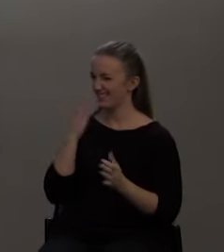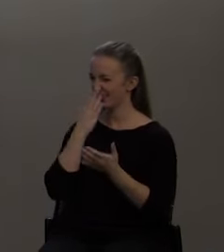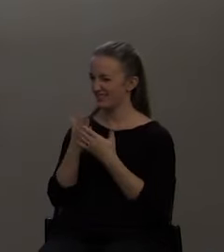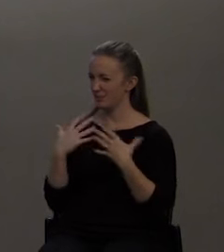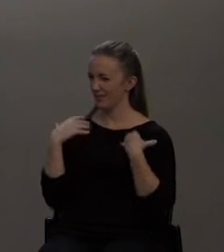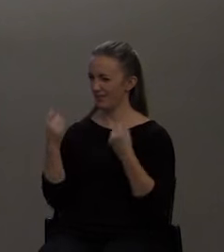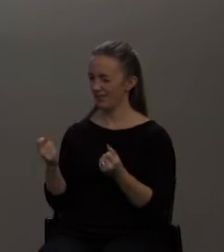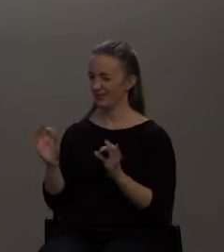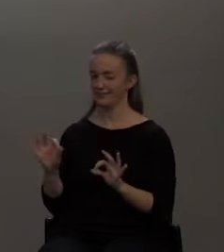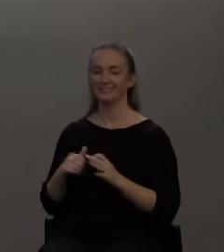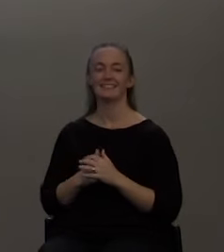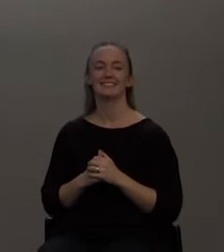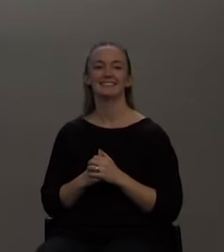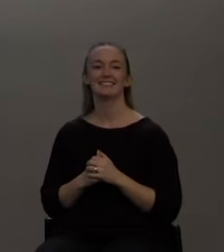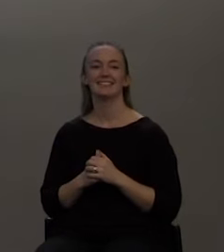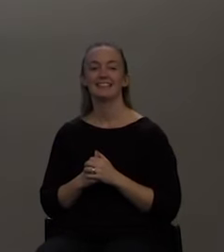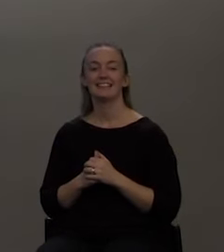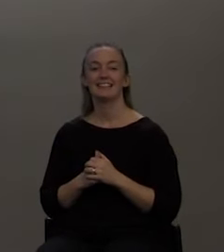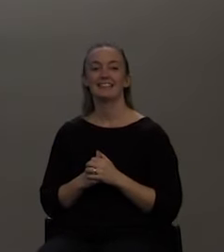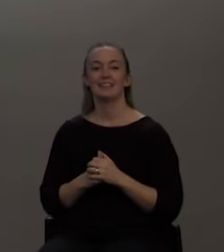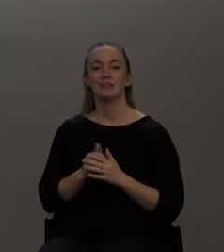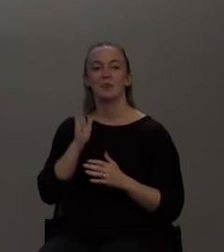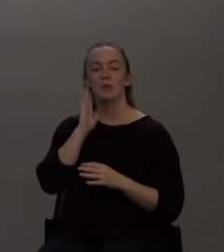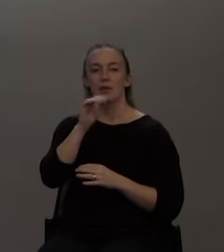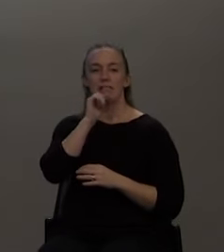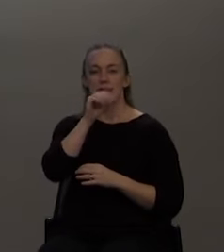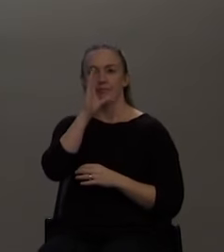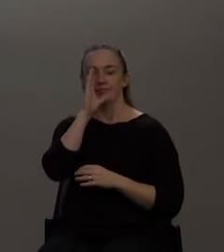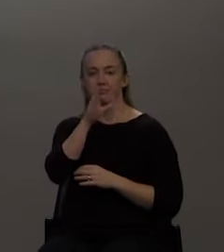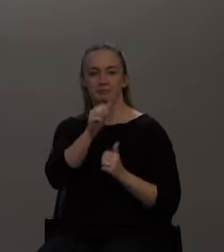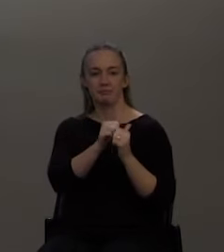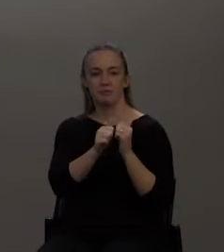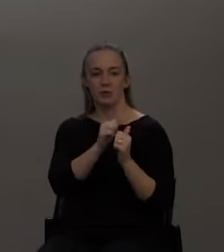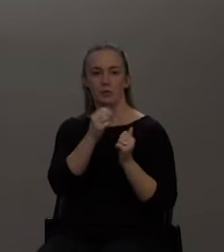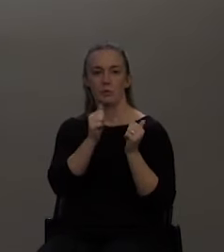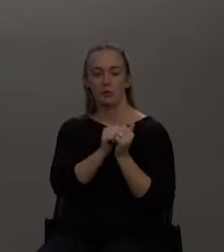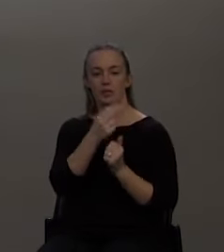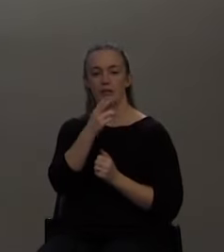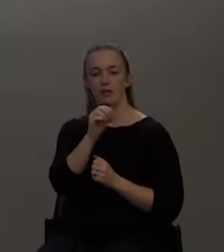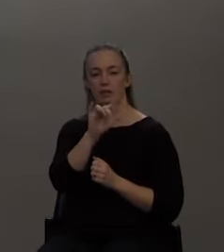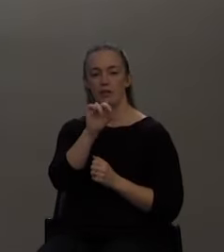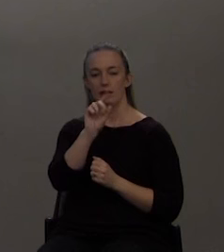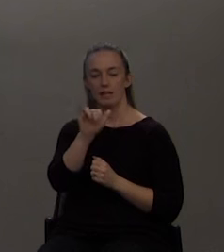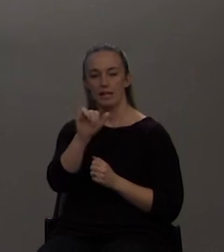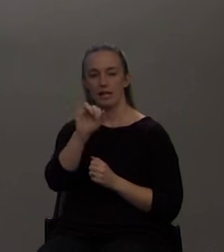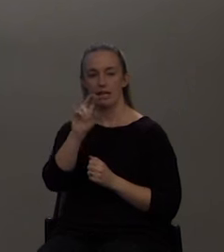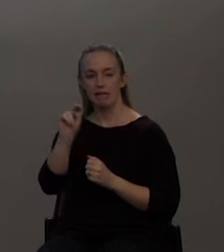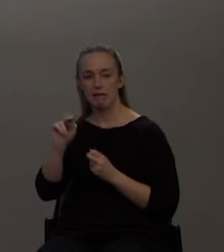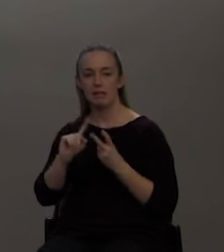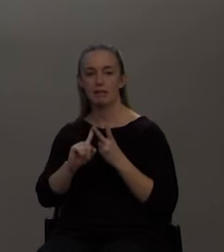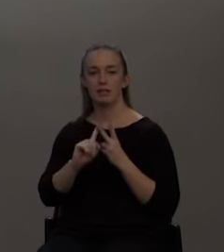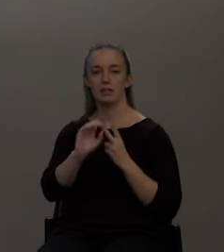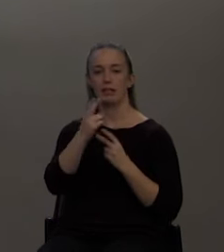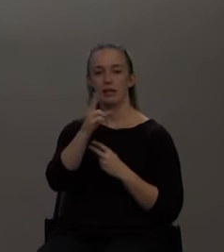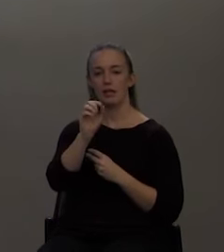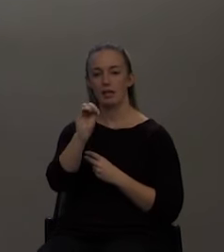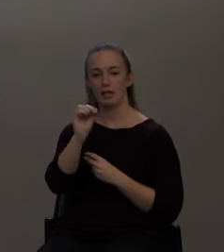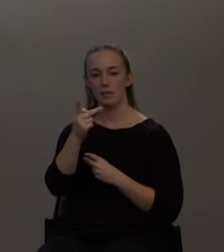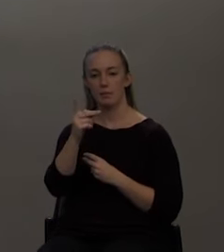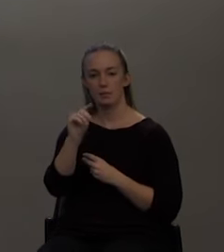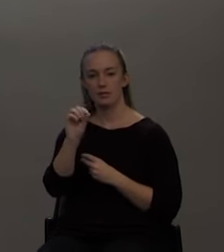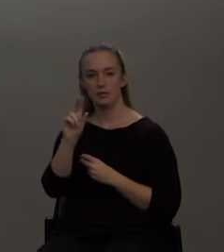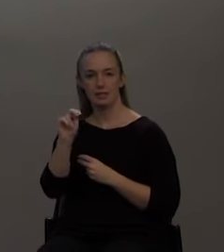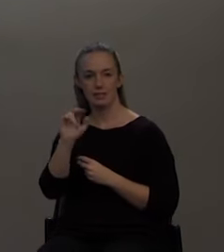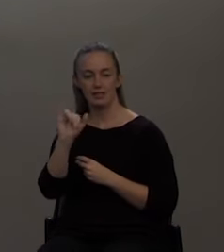recovery. With the Holiday Inn Express or the Hampton Inn, other existing hotels. And this might